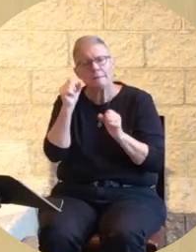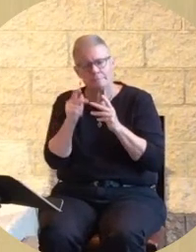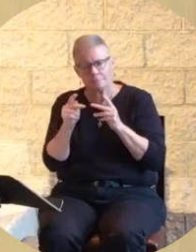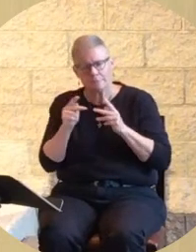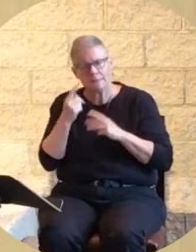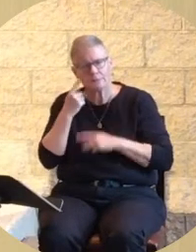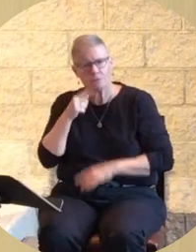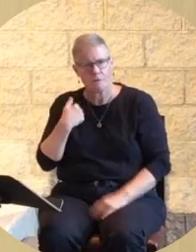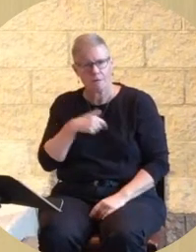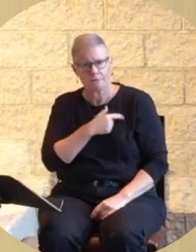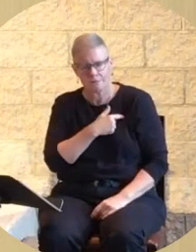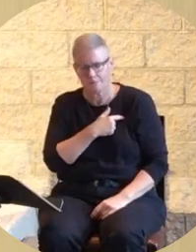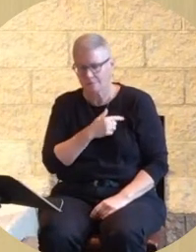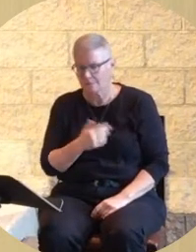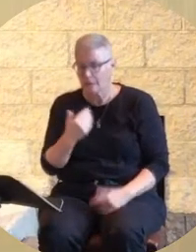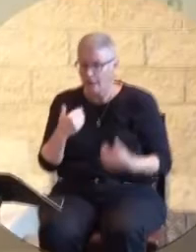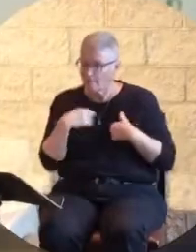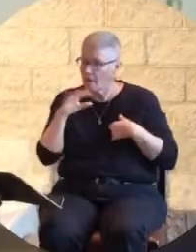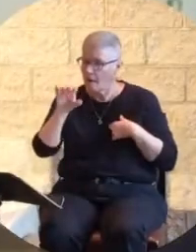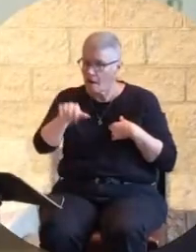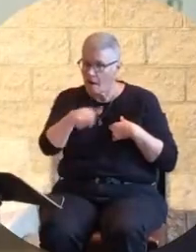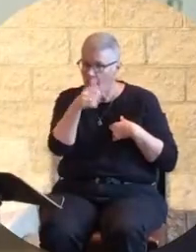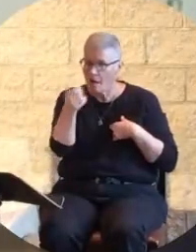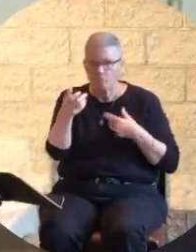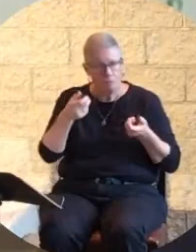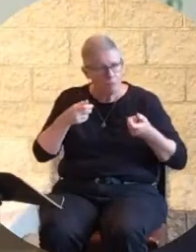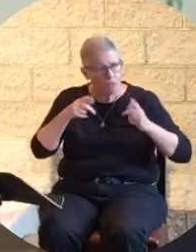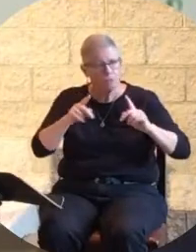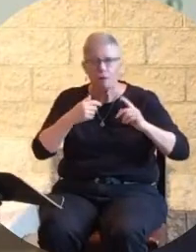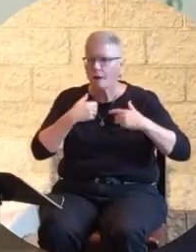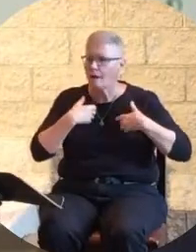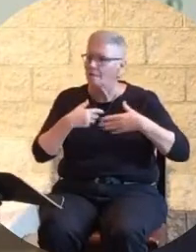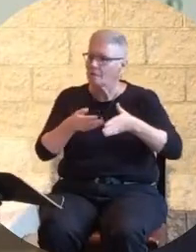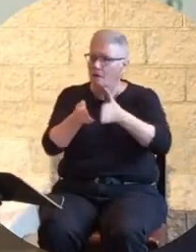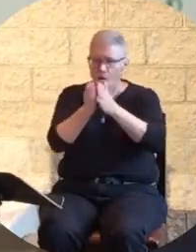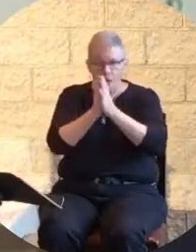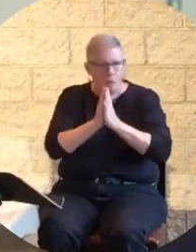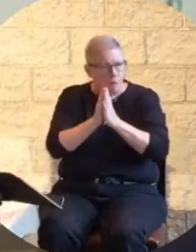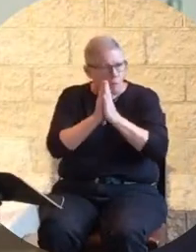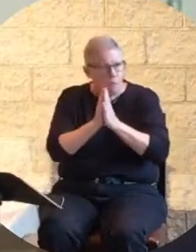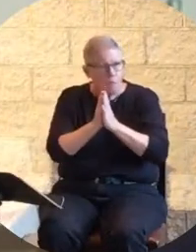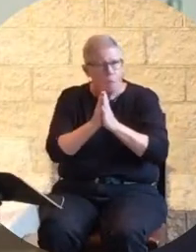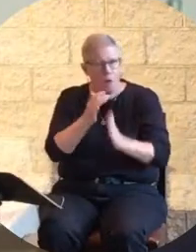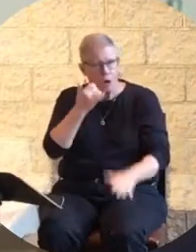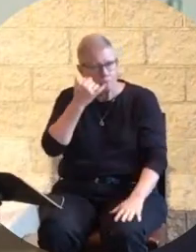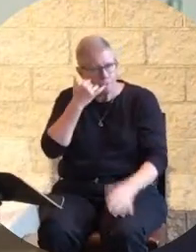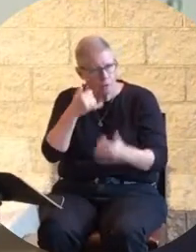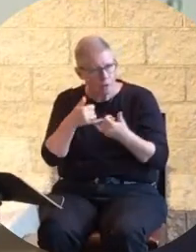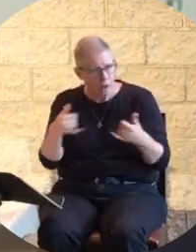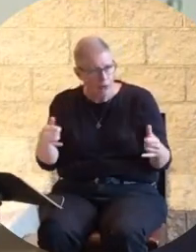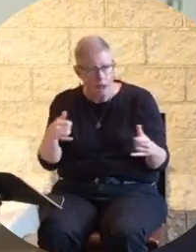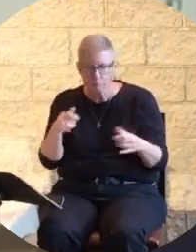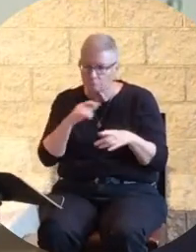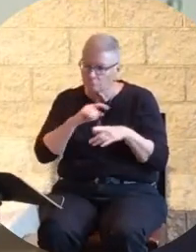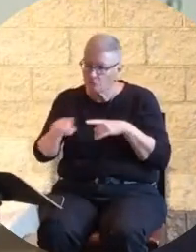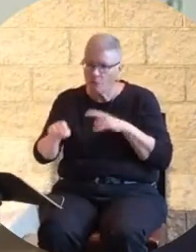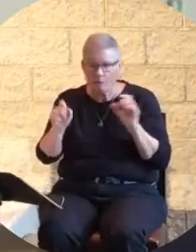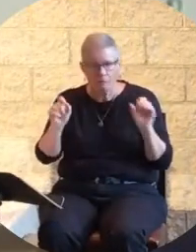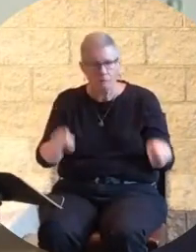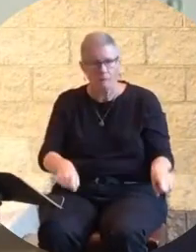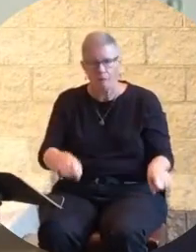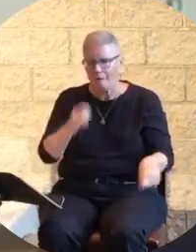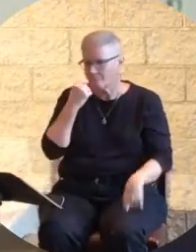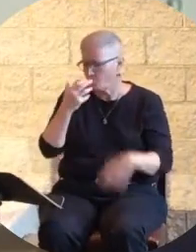kinds of other opportunities. We have our prayer line. Please feel free to call that. If you would like to call Silent